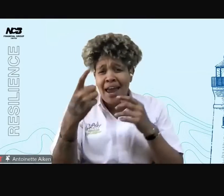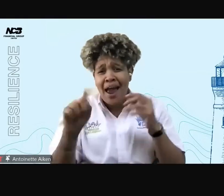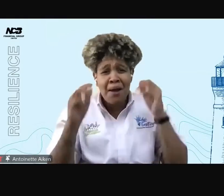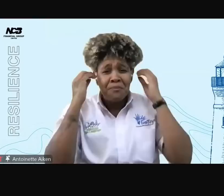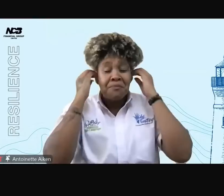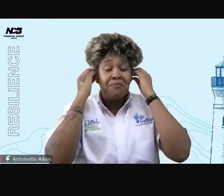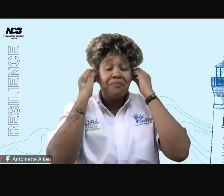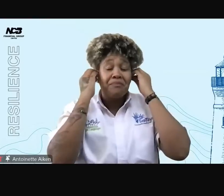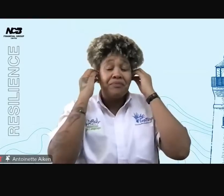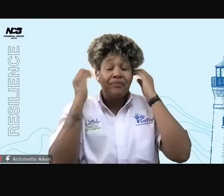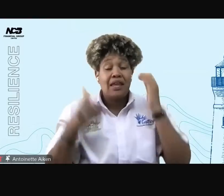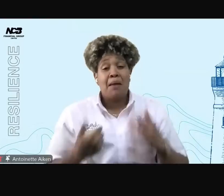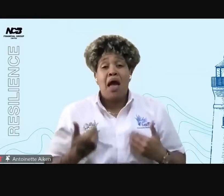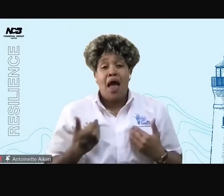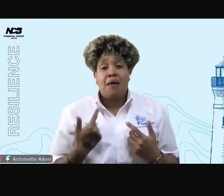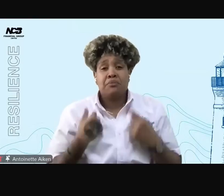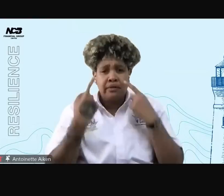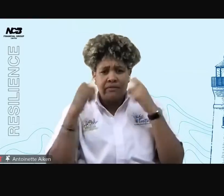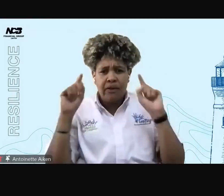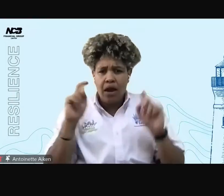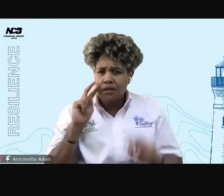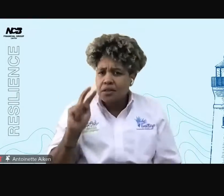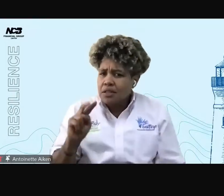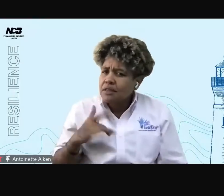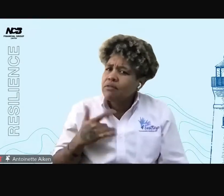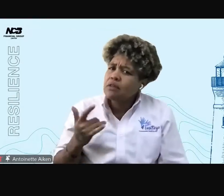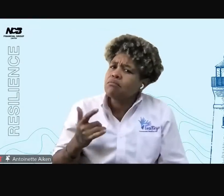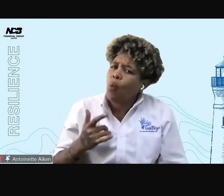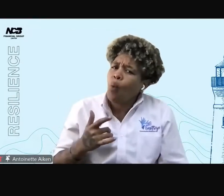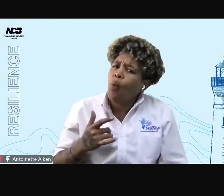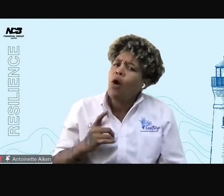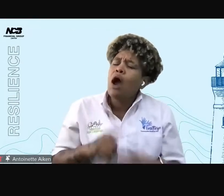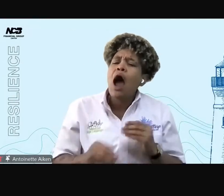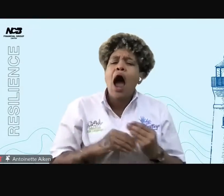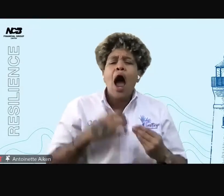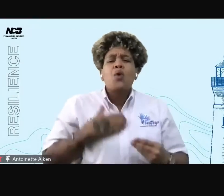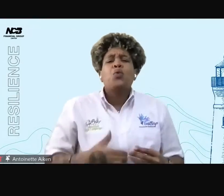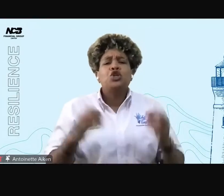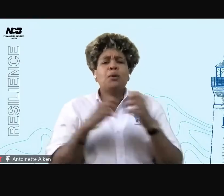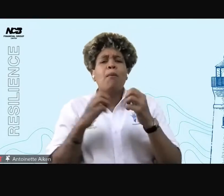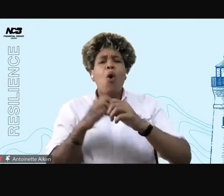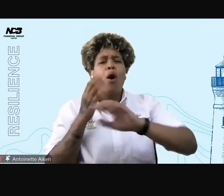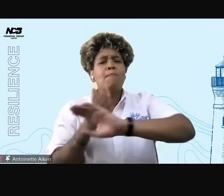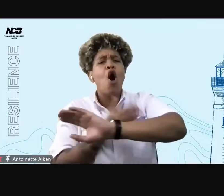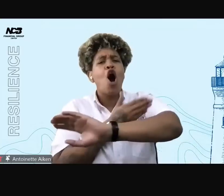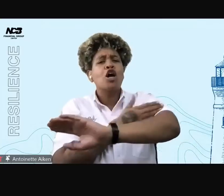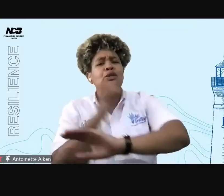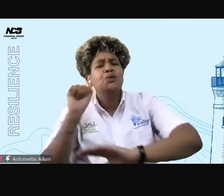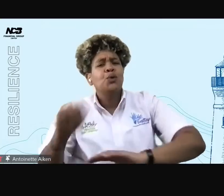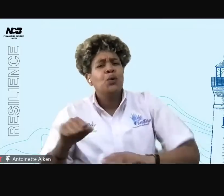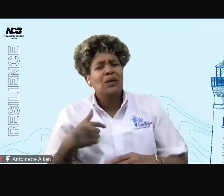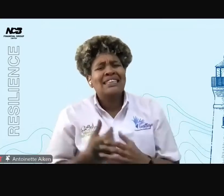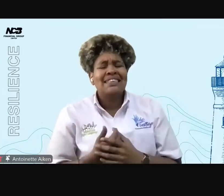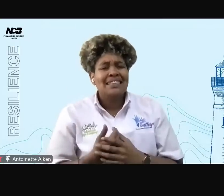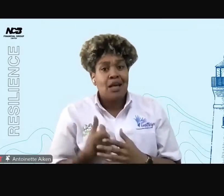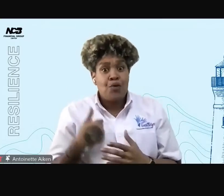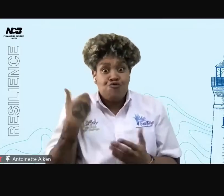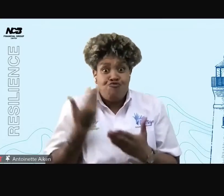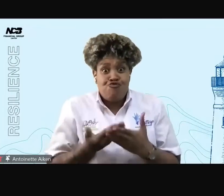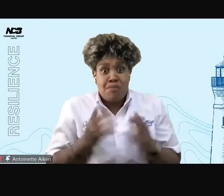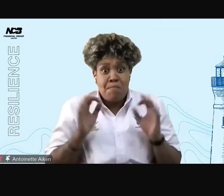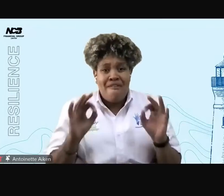I'm pleased with what we've accomplished. I wish we could have made more progress as we are not where we need to